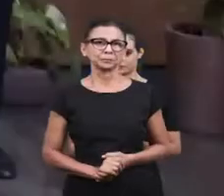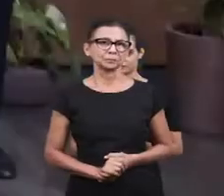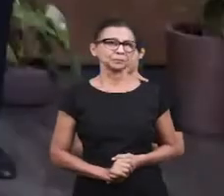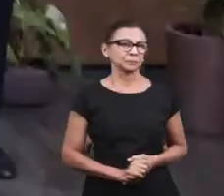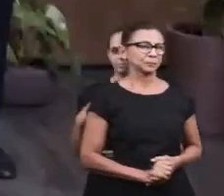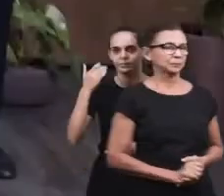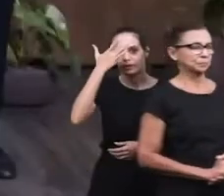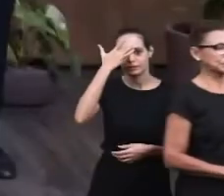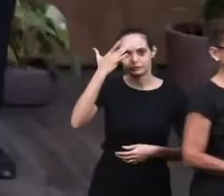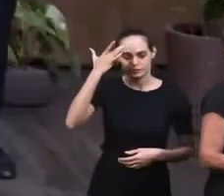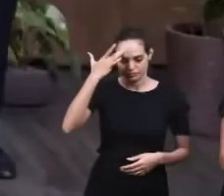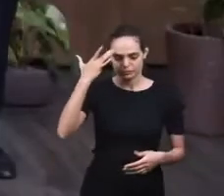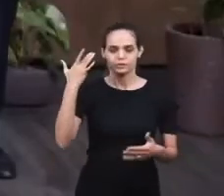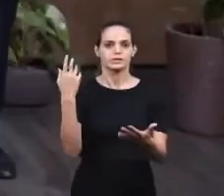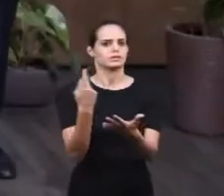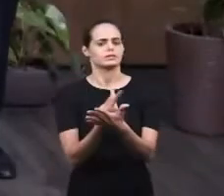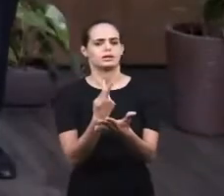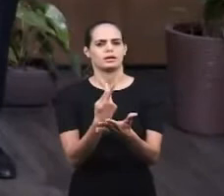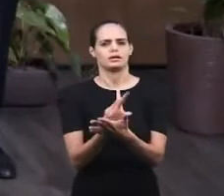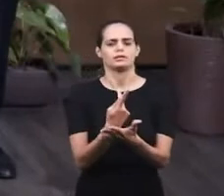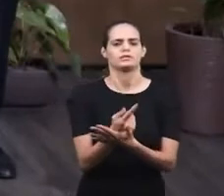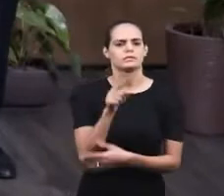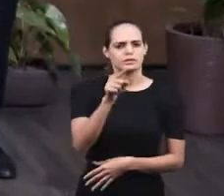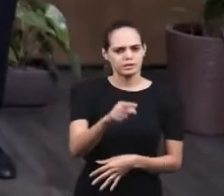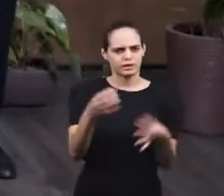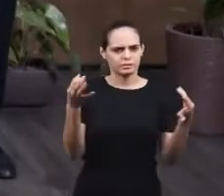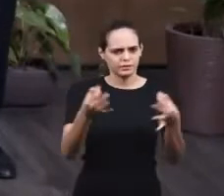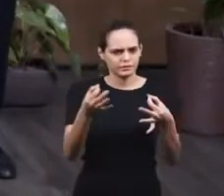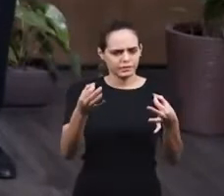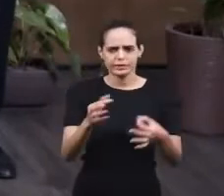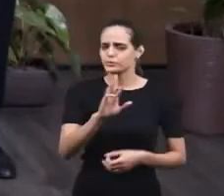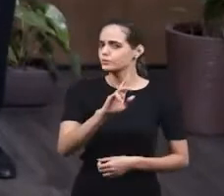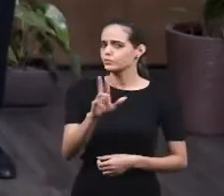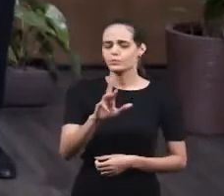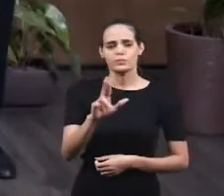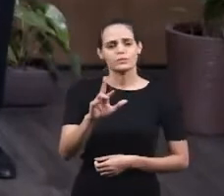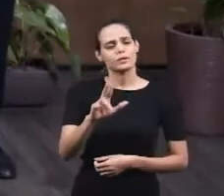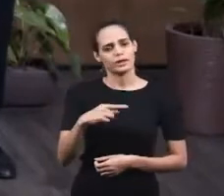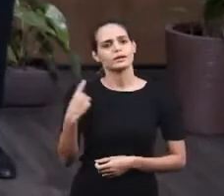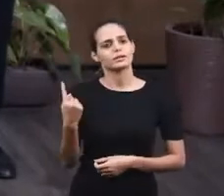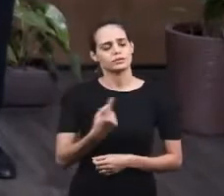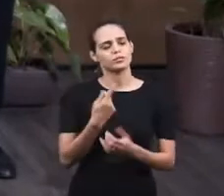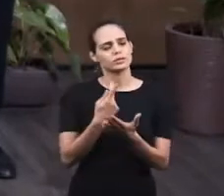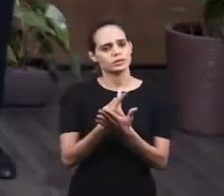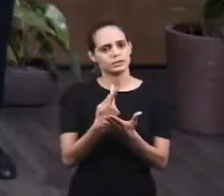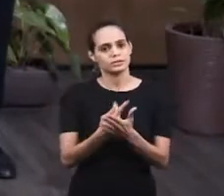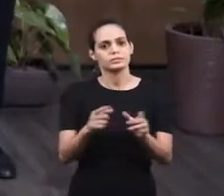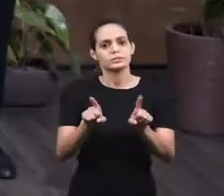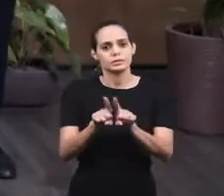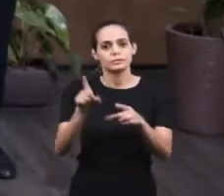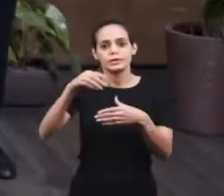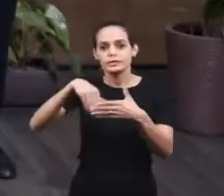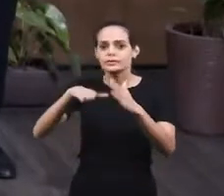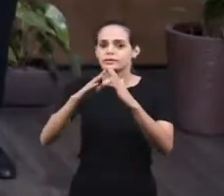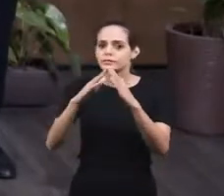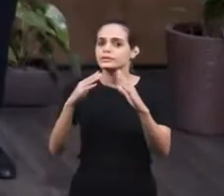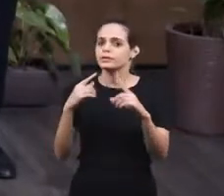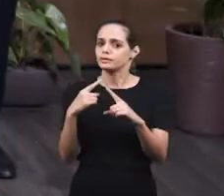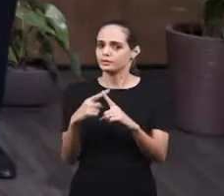People make mistakes. No one is perfect. Even inside the